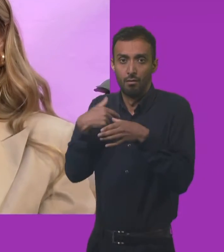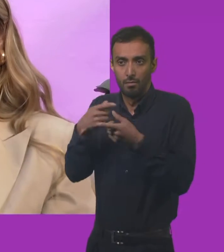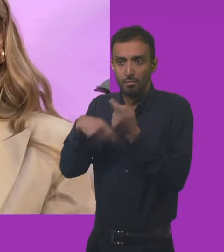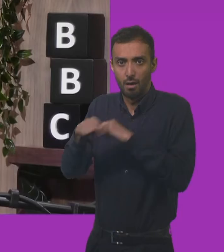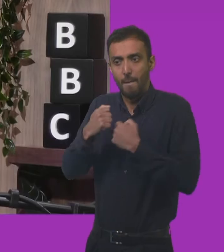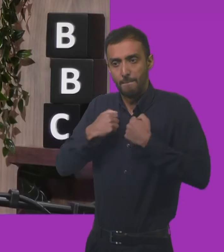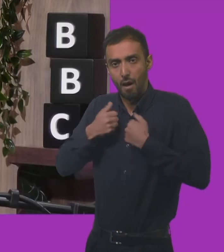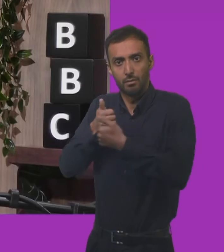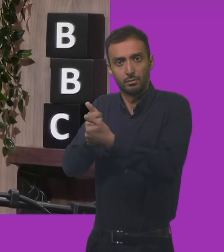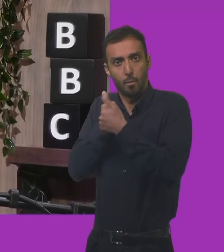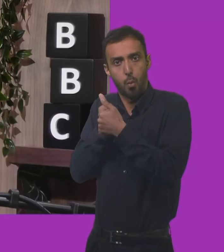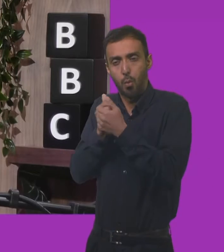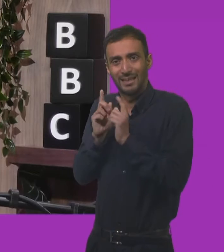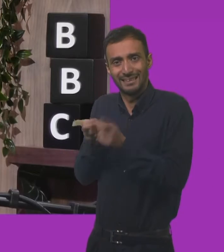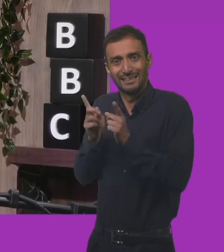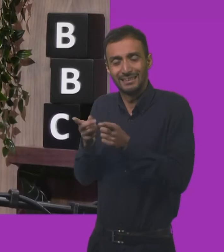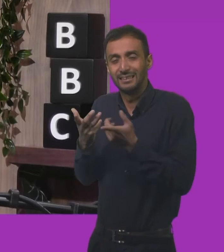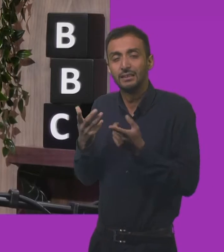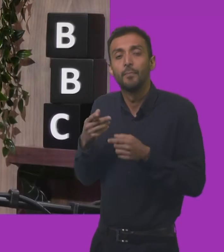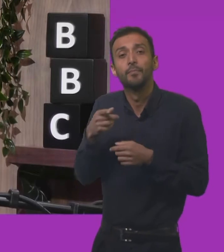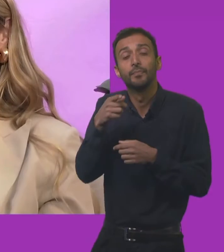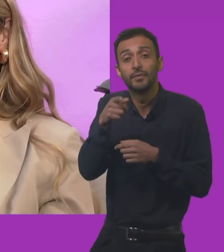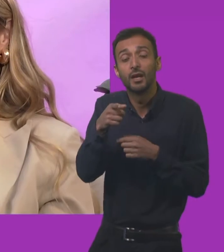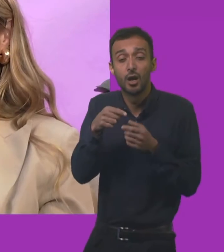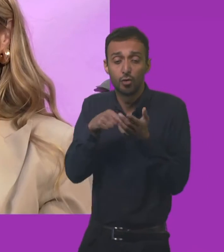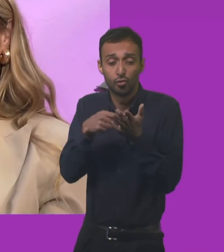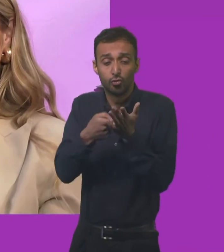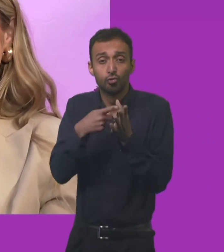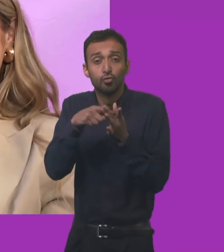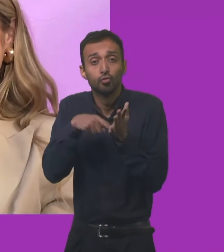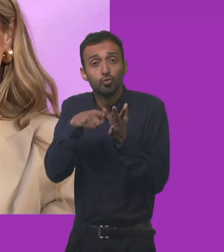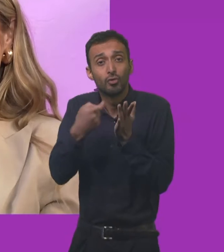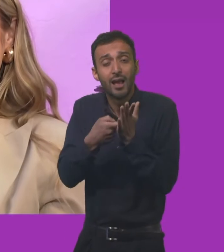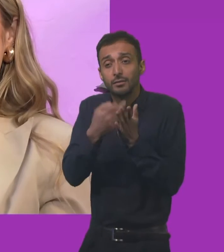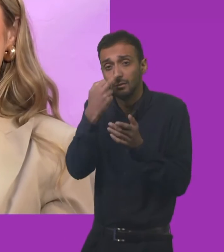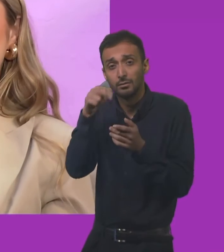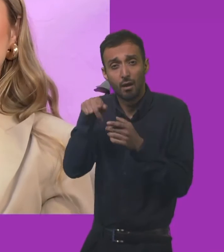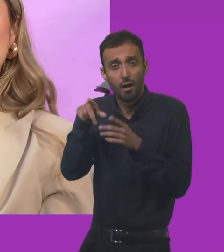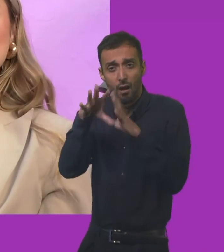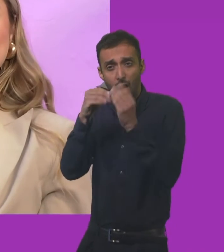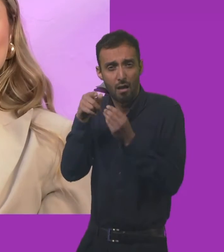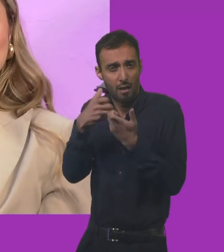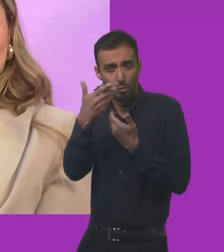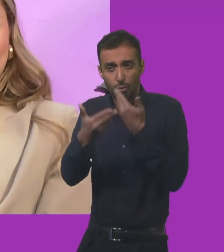kind of thing. How would you describe the Traitors in a nutshell? Stressful. Very stressful.